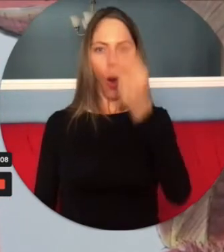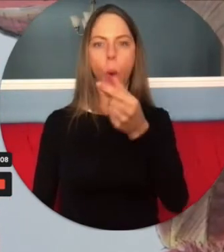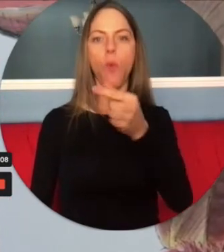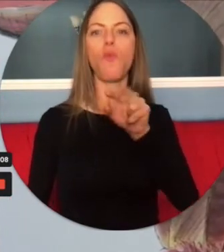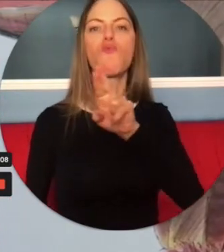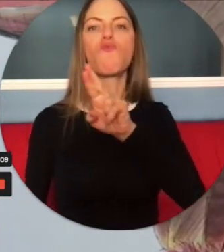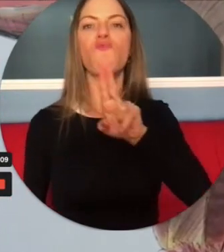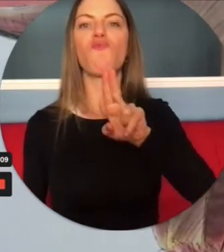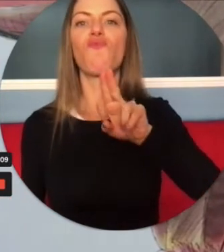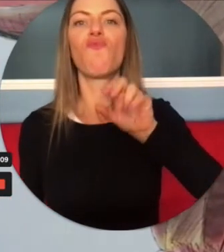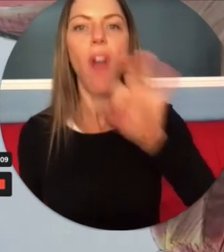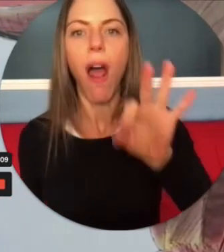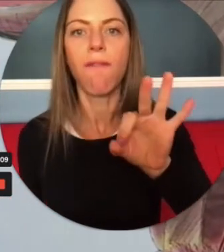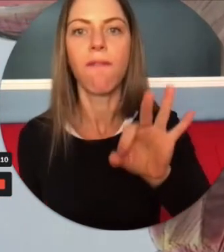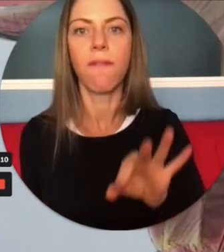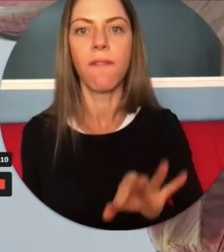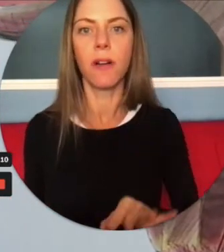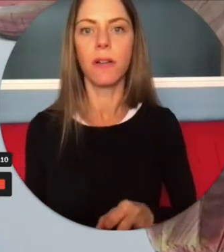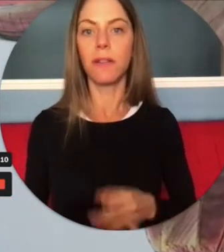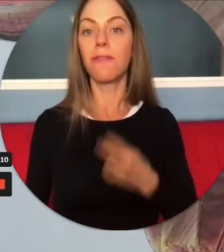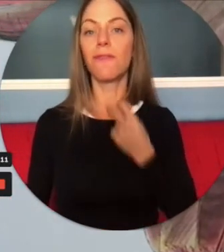loud as the trolls